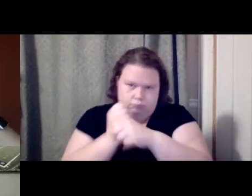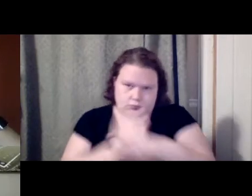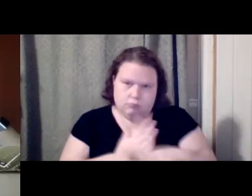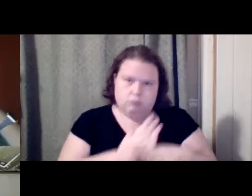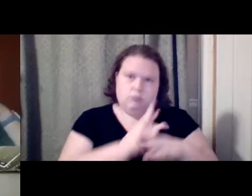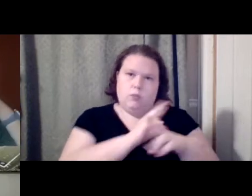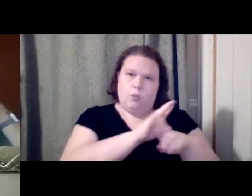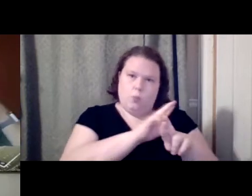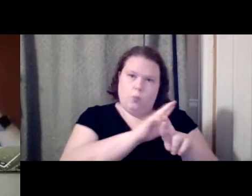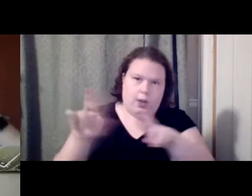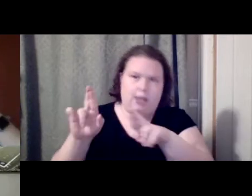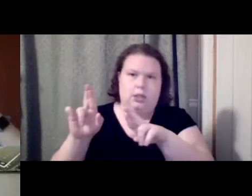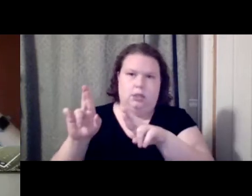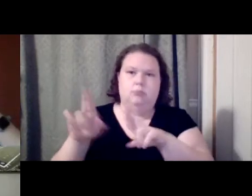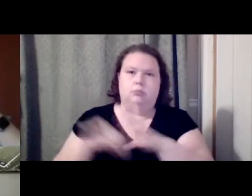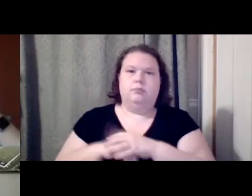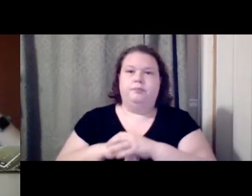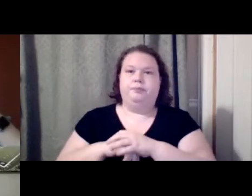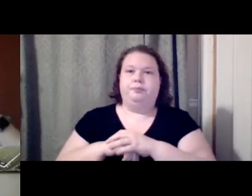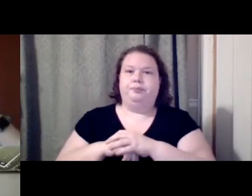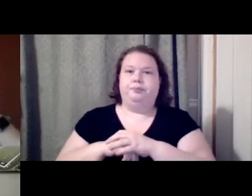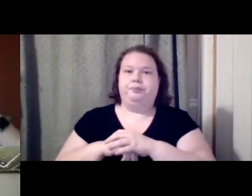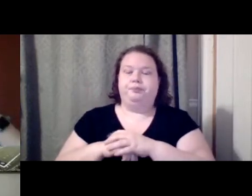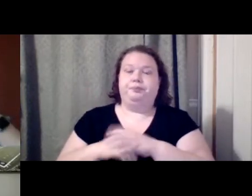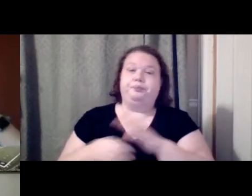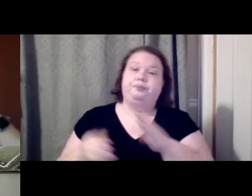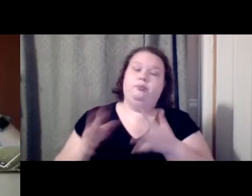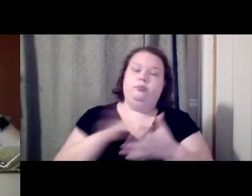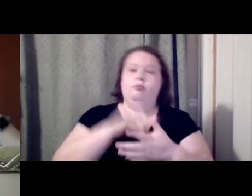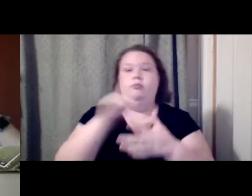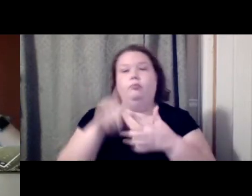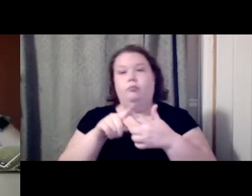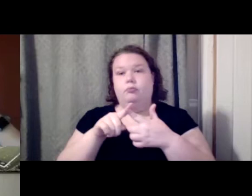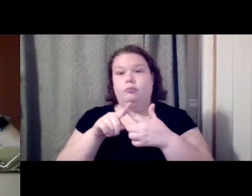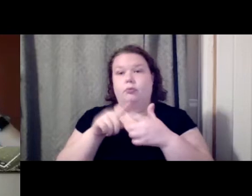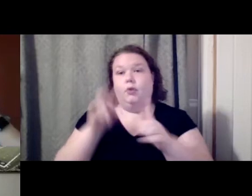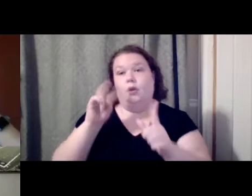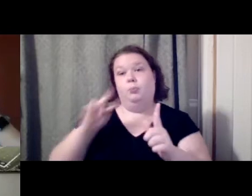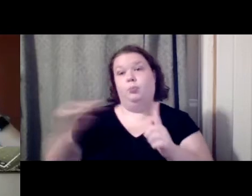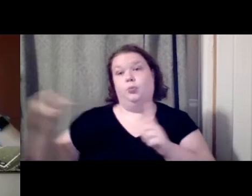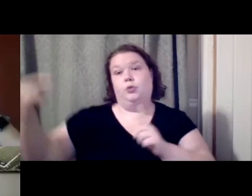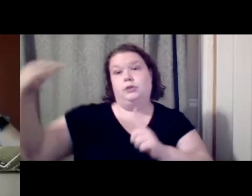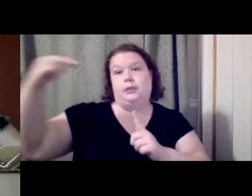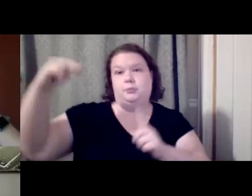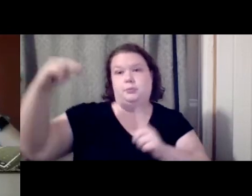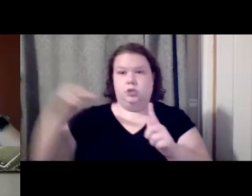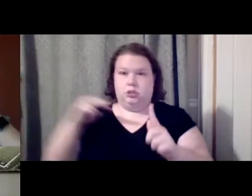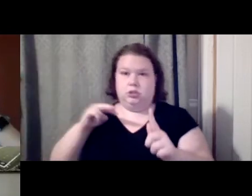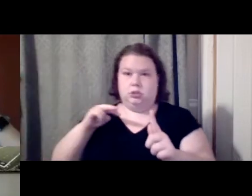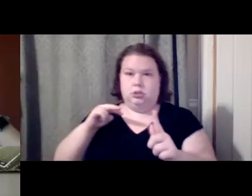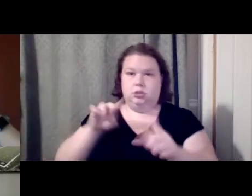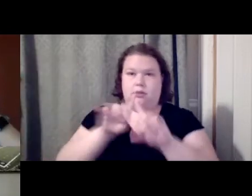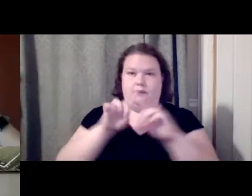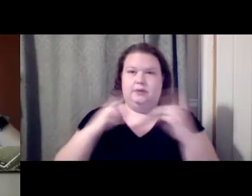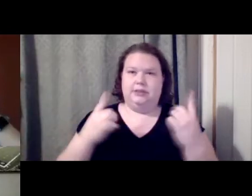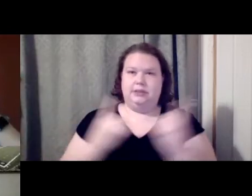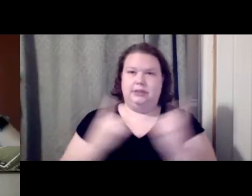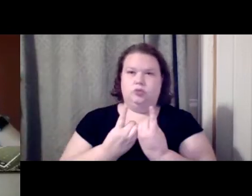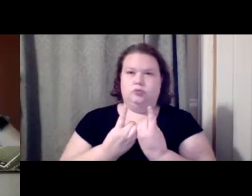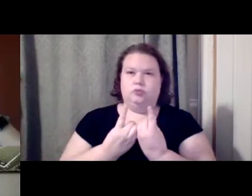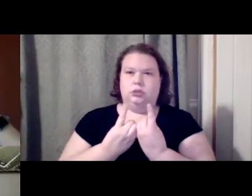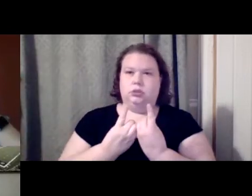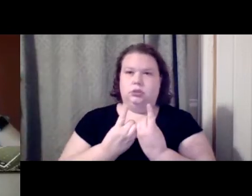perception of the facilities, perception of the district as a whole. And that does have an